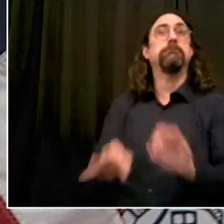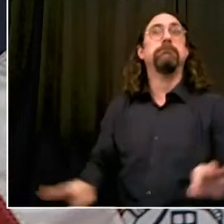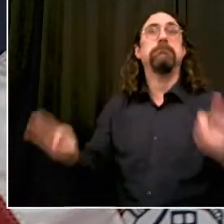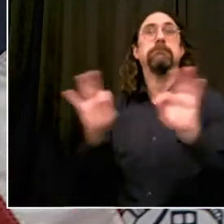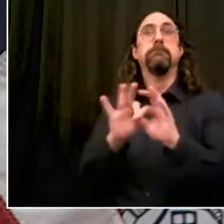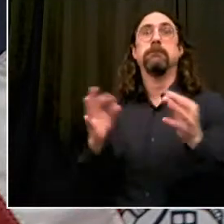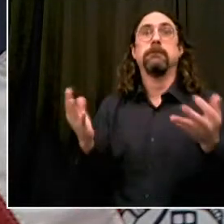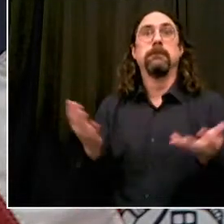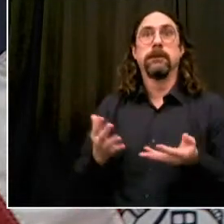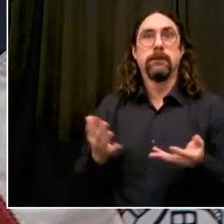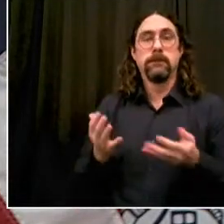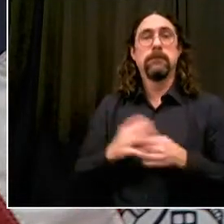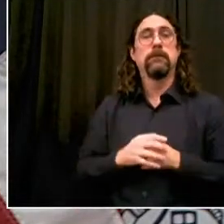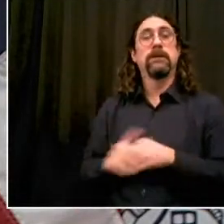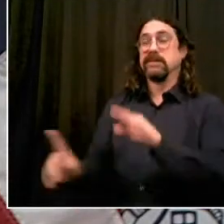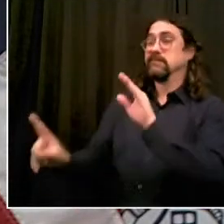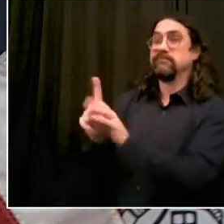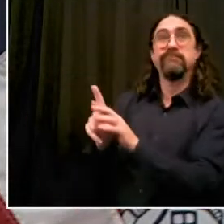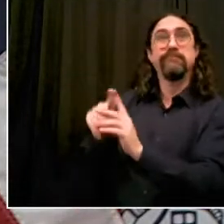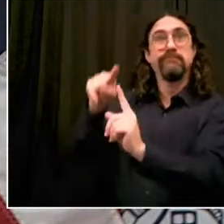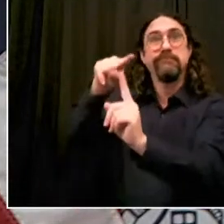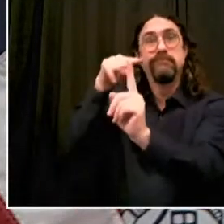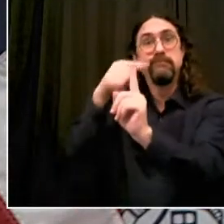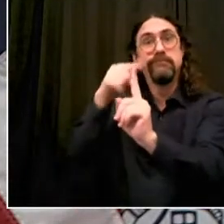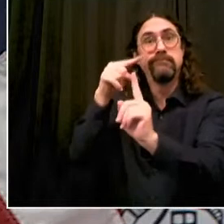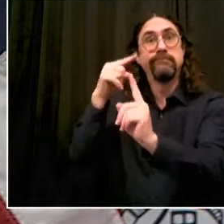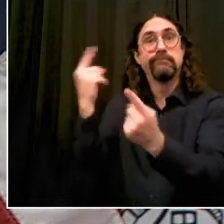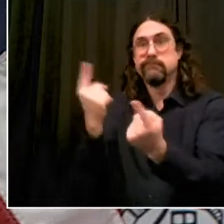and continue to apply it because it's worked.